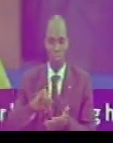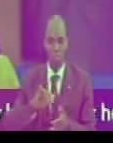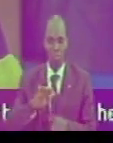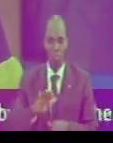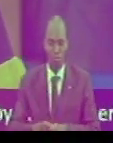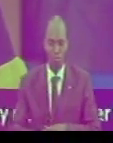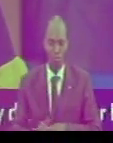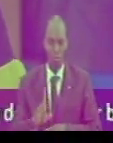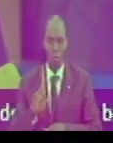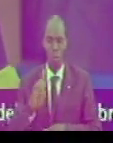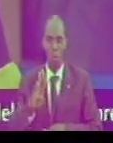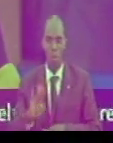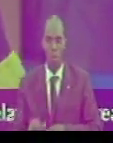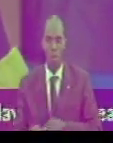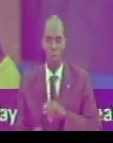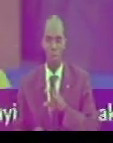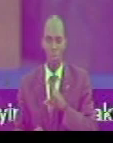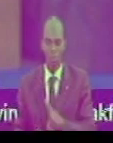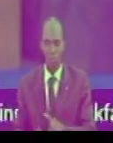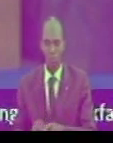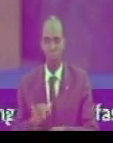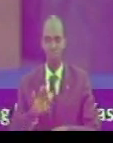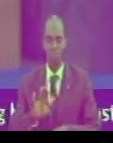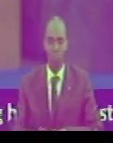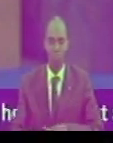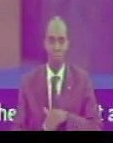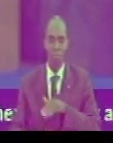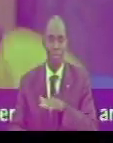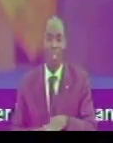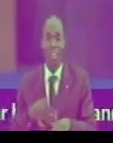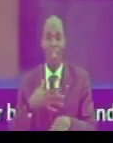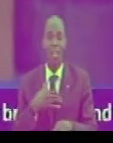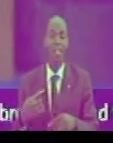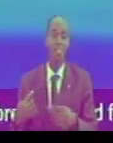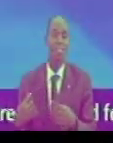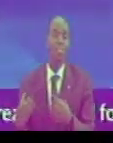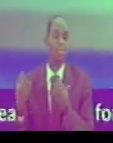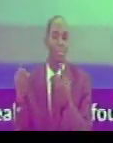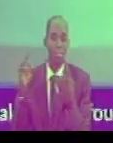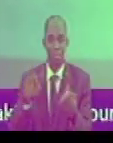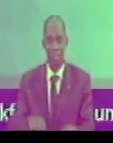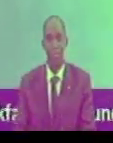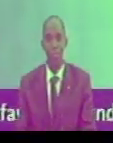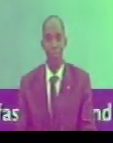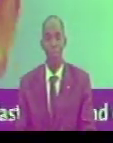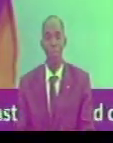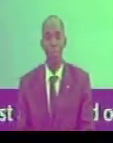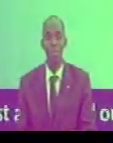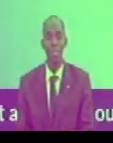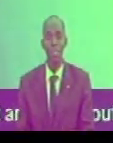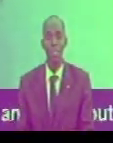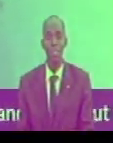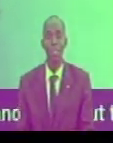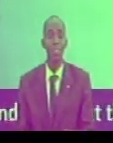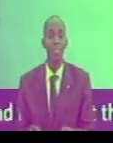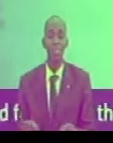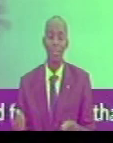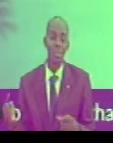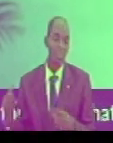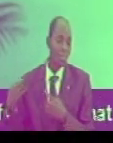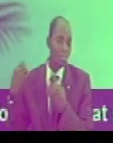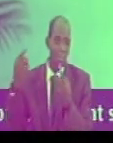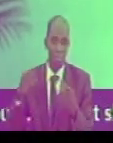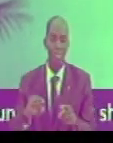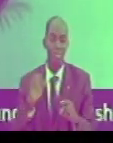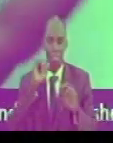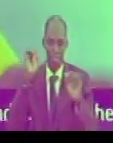previous crusades, I can actually raise my hands up. I can wave it to the Lord. I can raise my